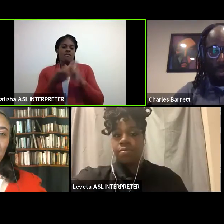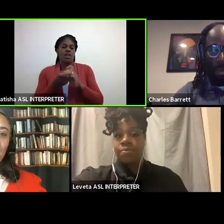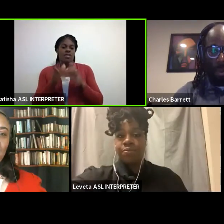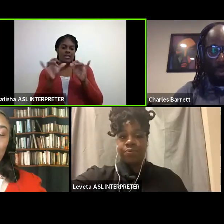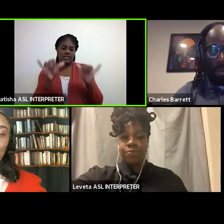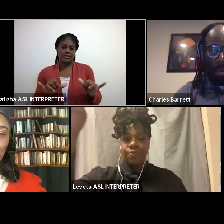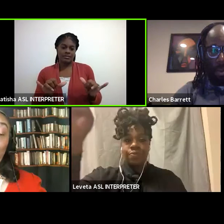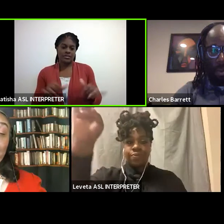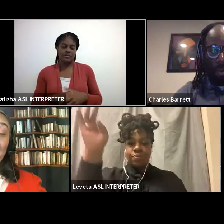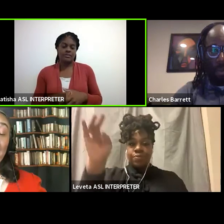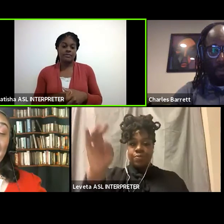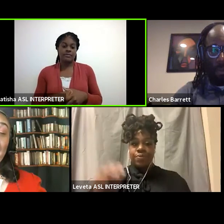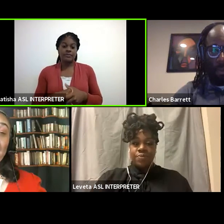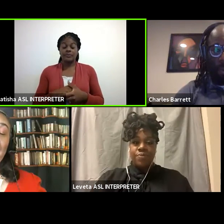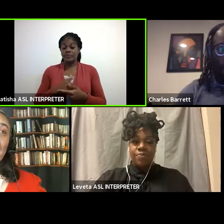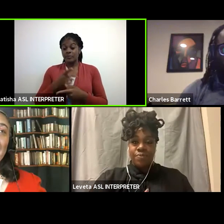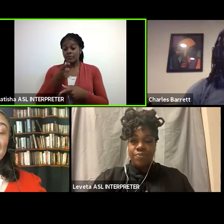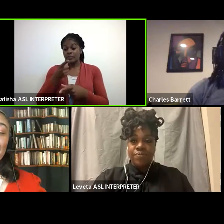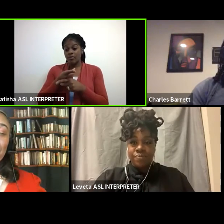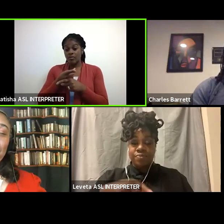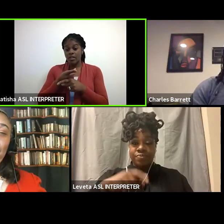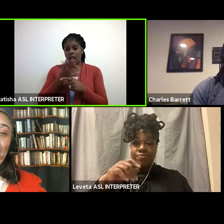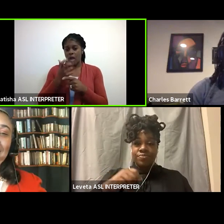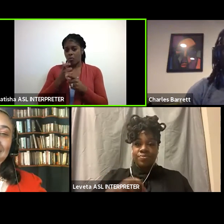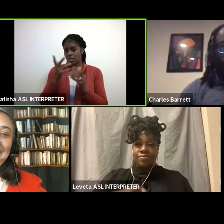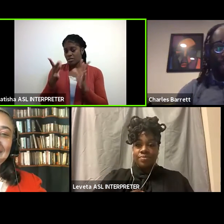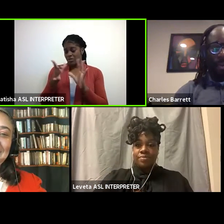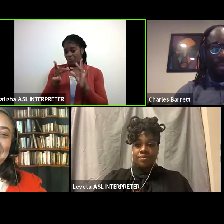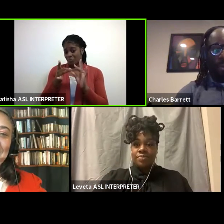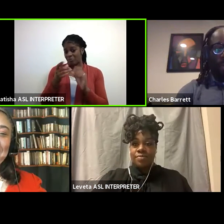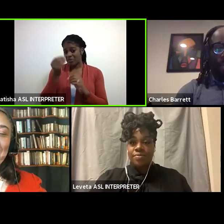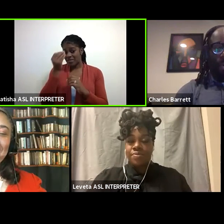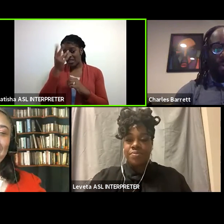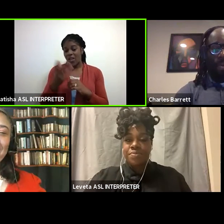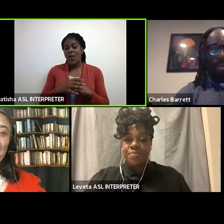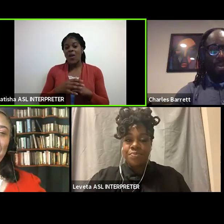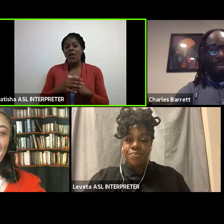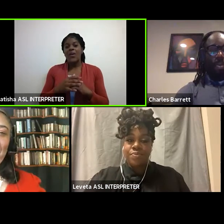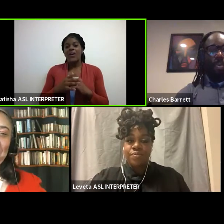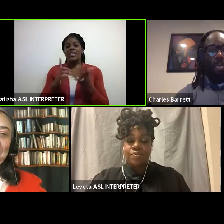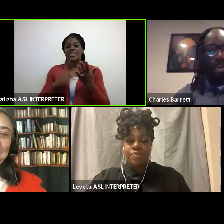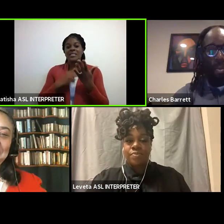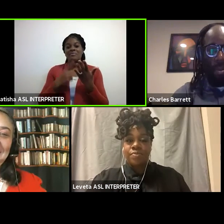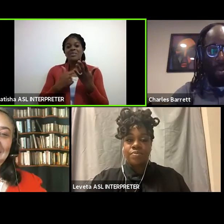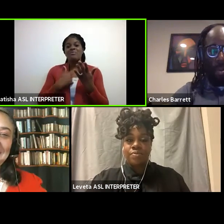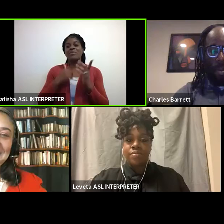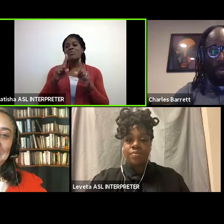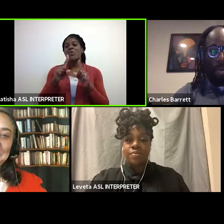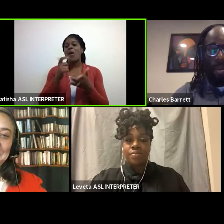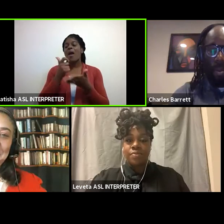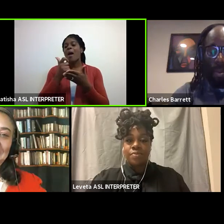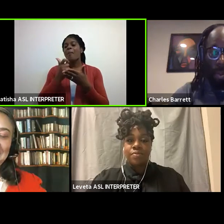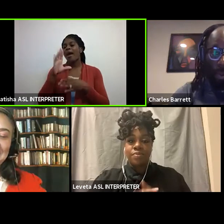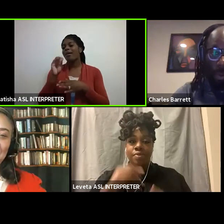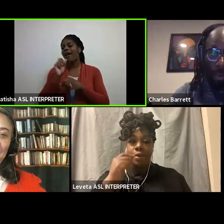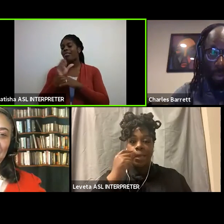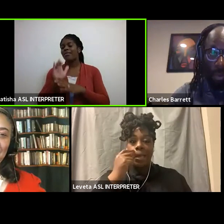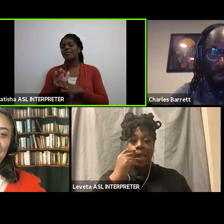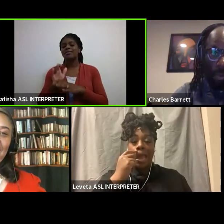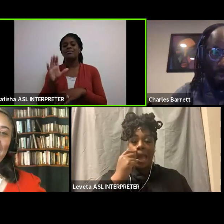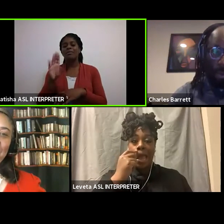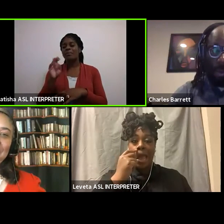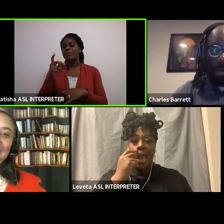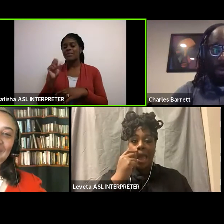systems. Right. And can I tell you all that, so sometimes I go and I help one of my colleagues in MCPS with